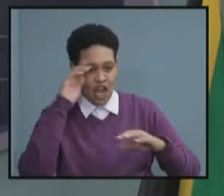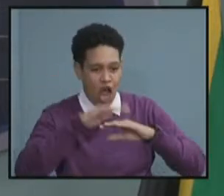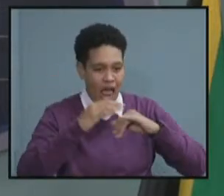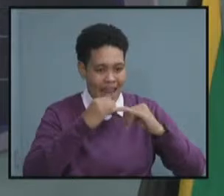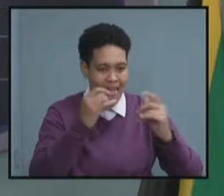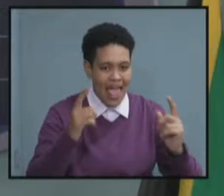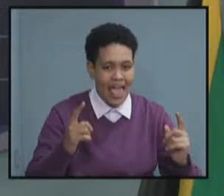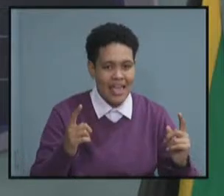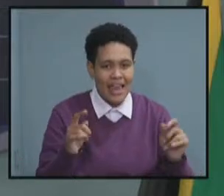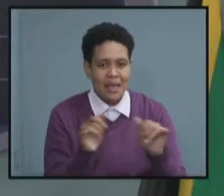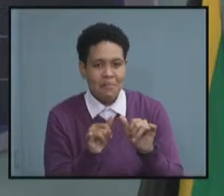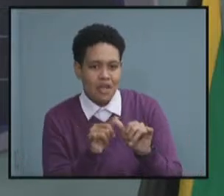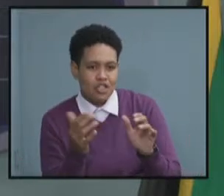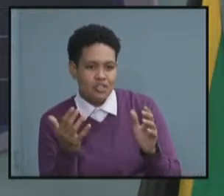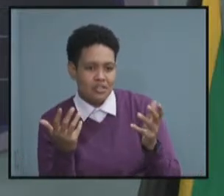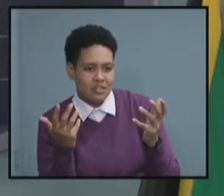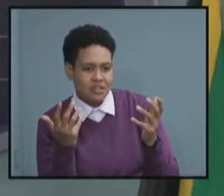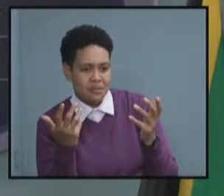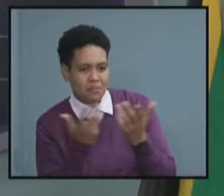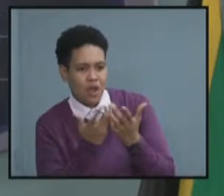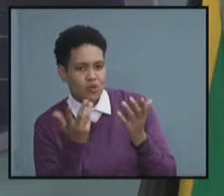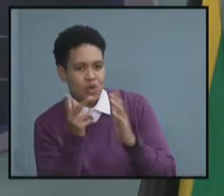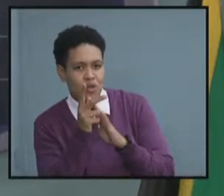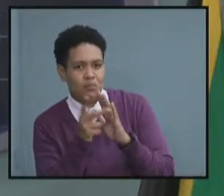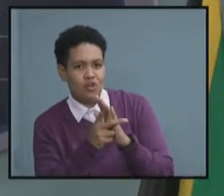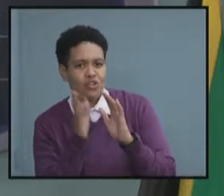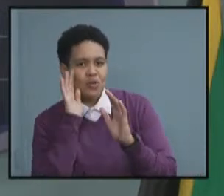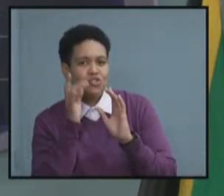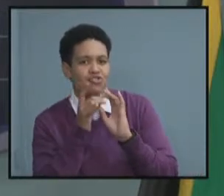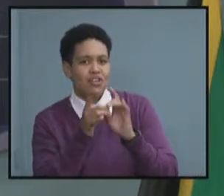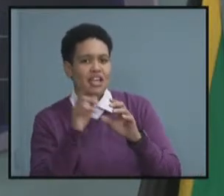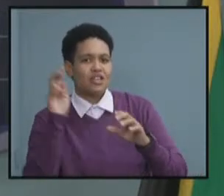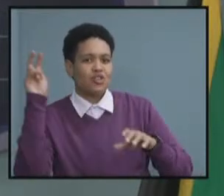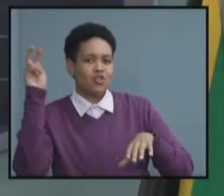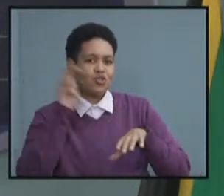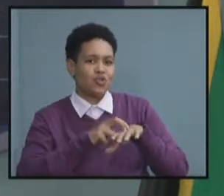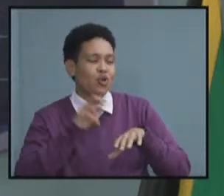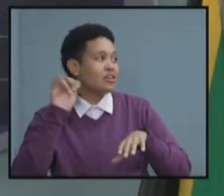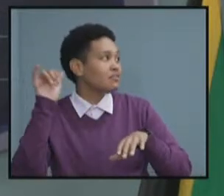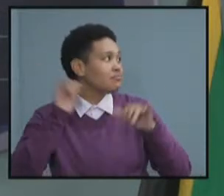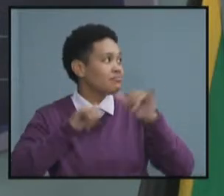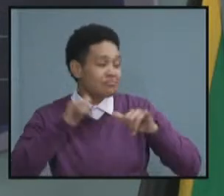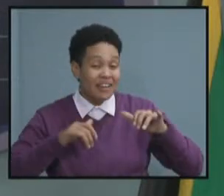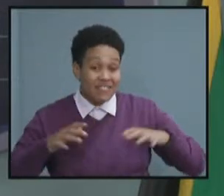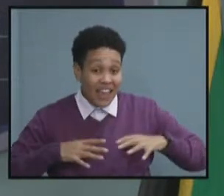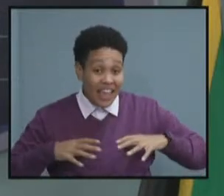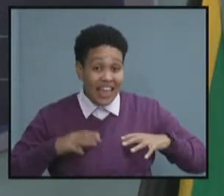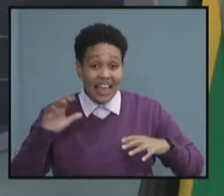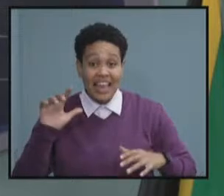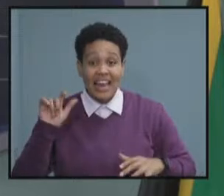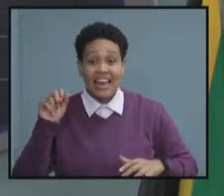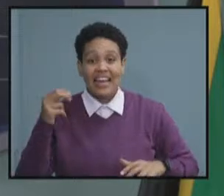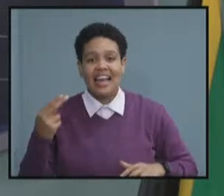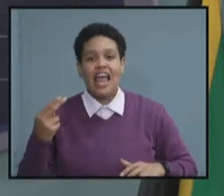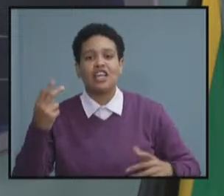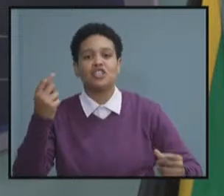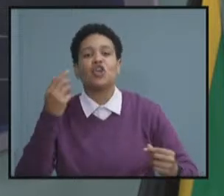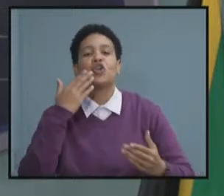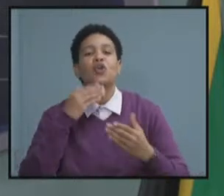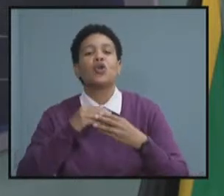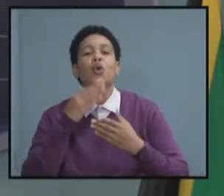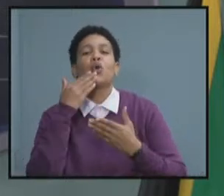the protocols would be in tourism. The clash was done in good